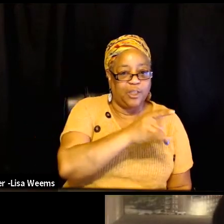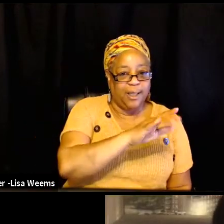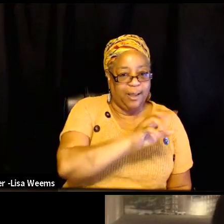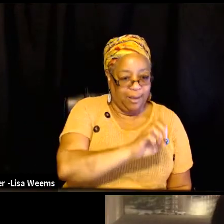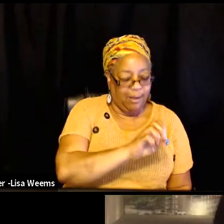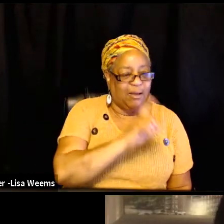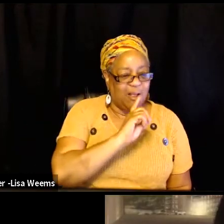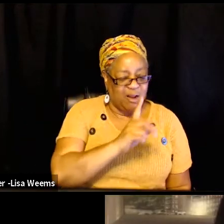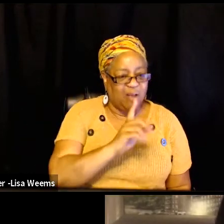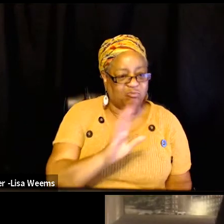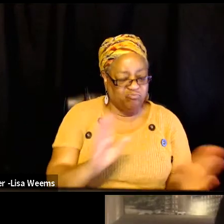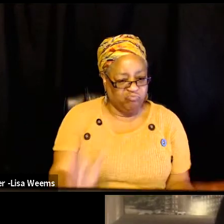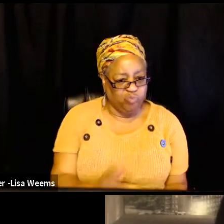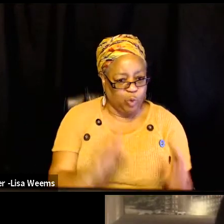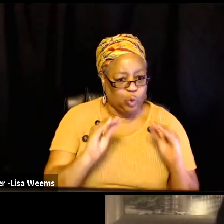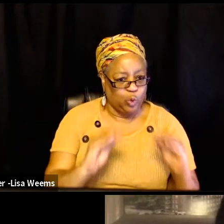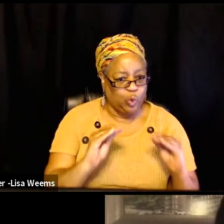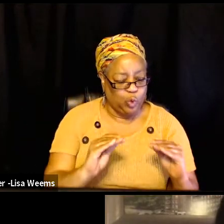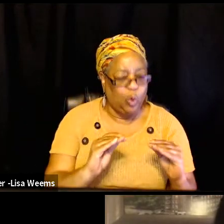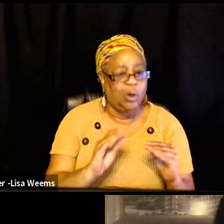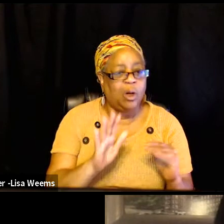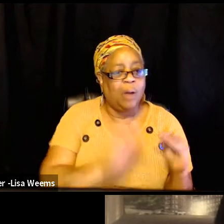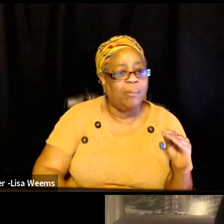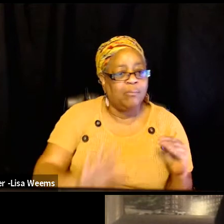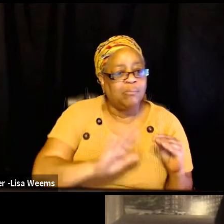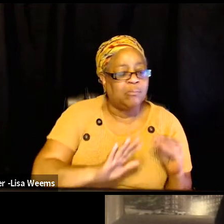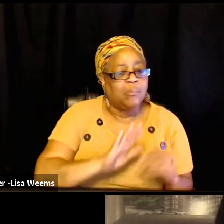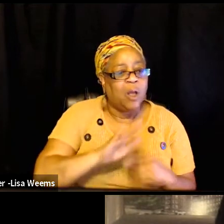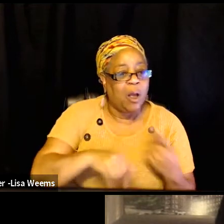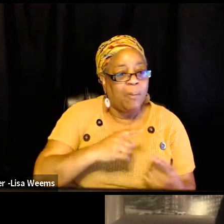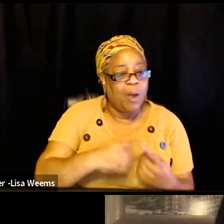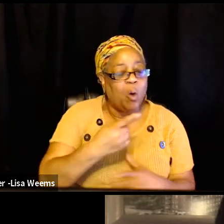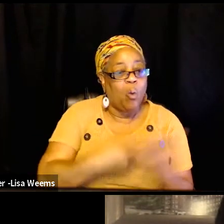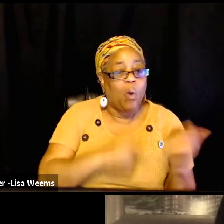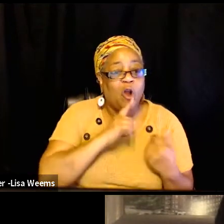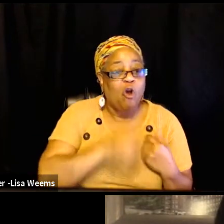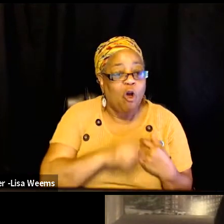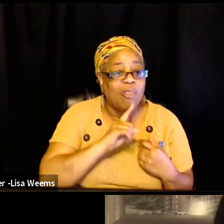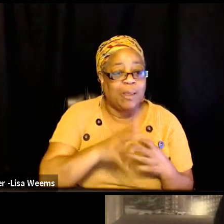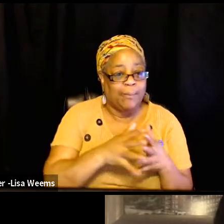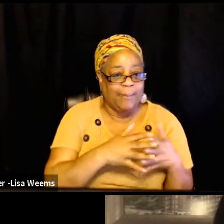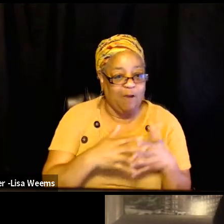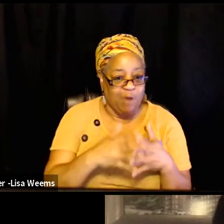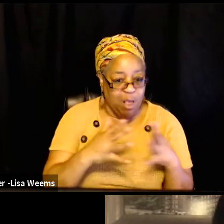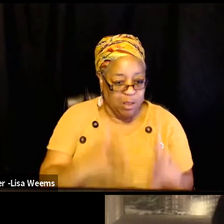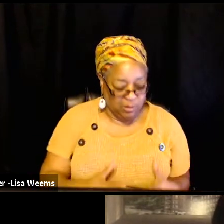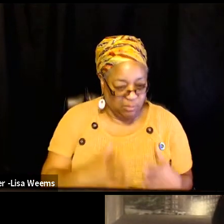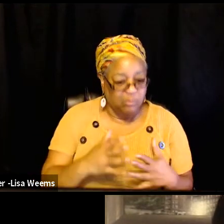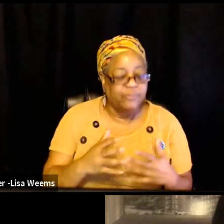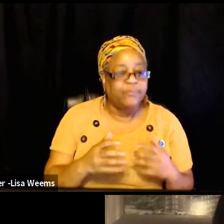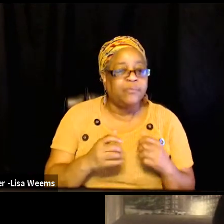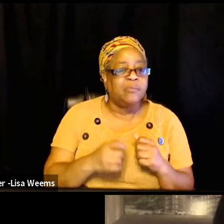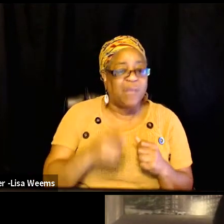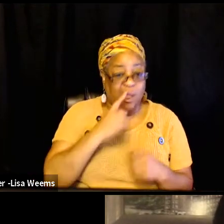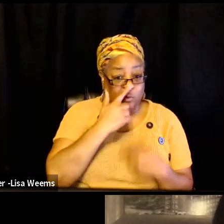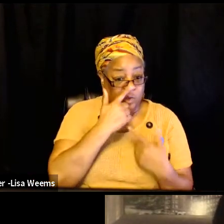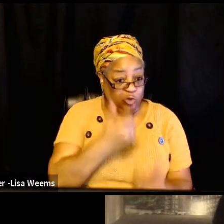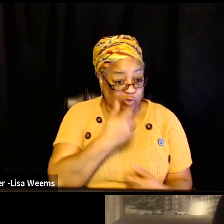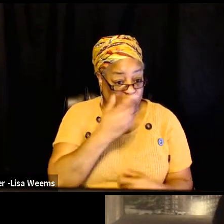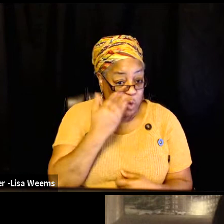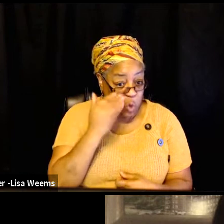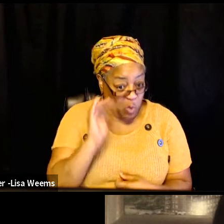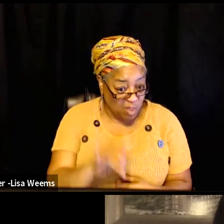America, what are the Americas. So that had a very specific purpose, and I was interested in knowing that.